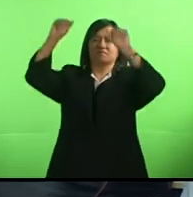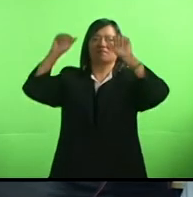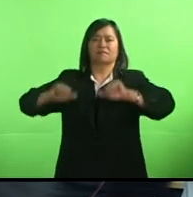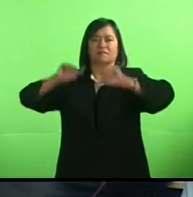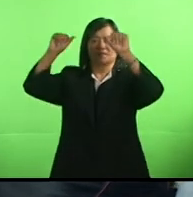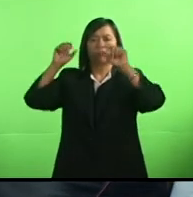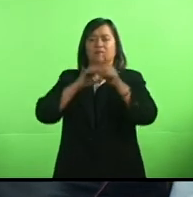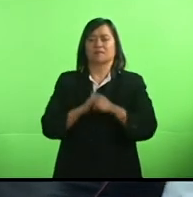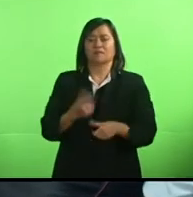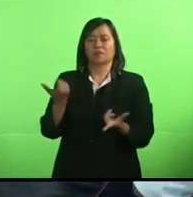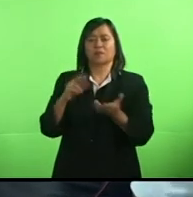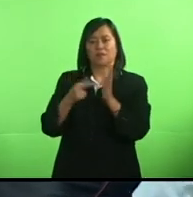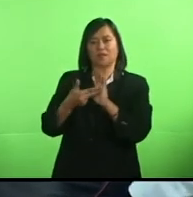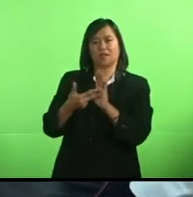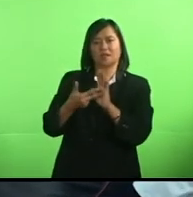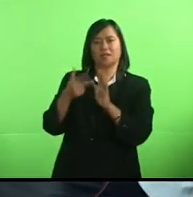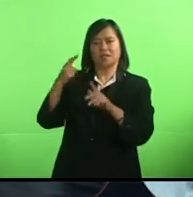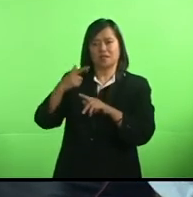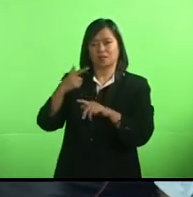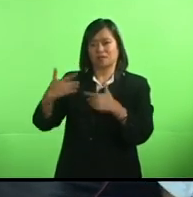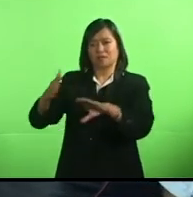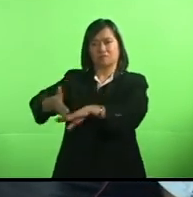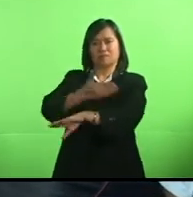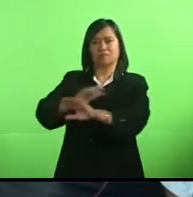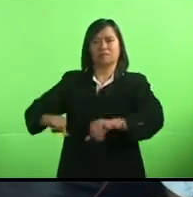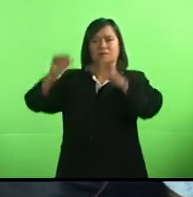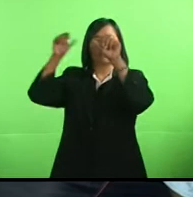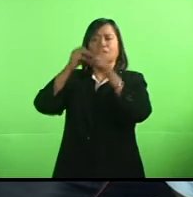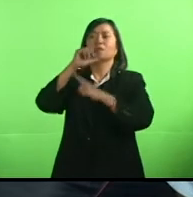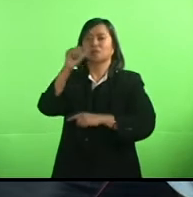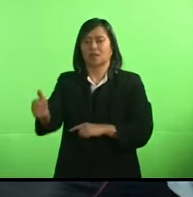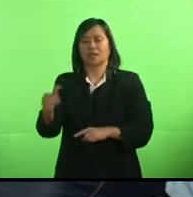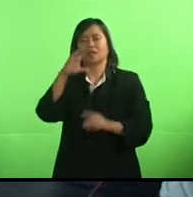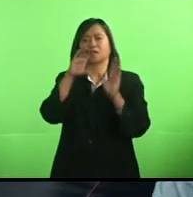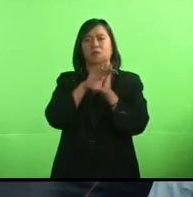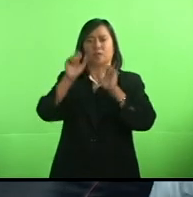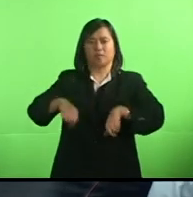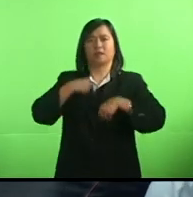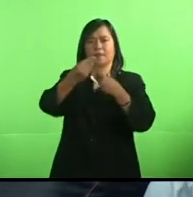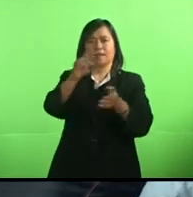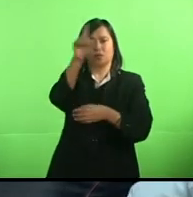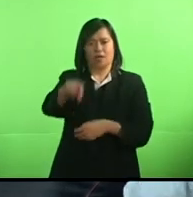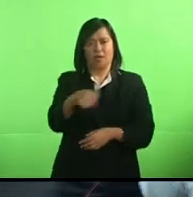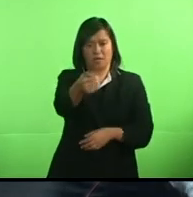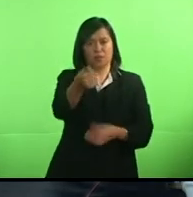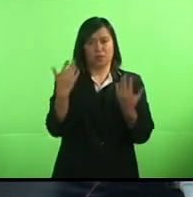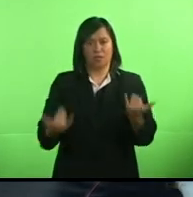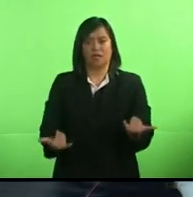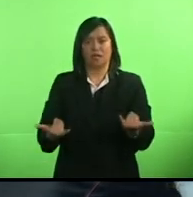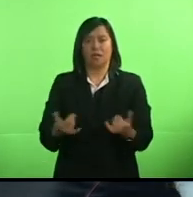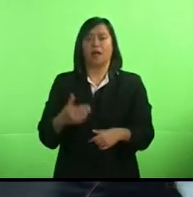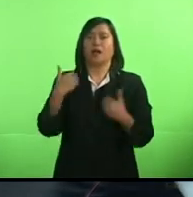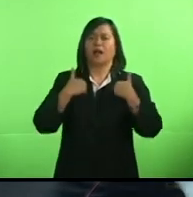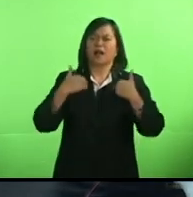tidak. Okay? Okay. Now, can I ask you just throw one poser to you, one question? Does that mean that